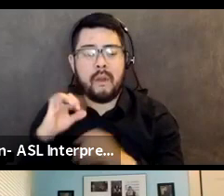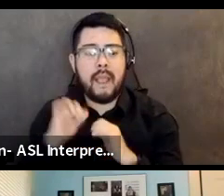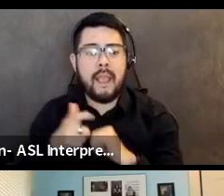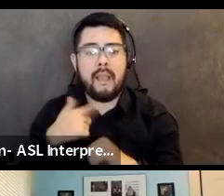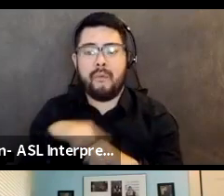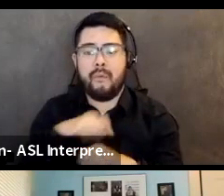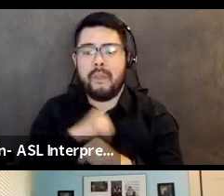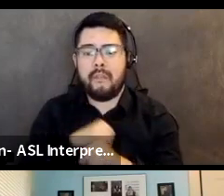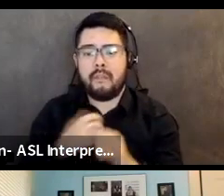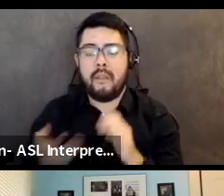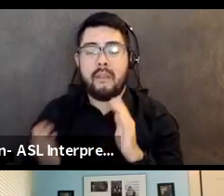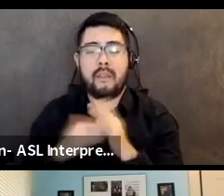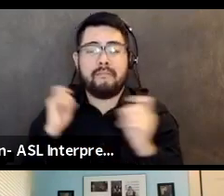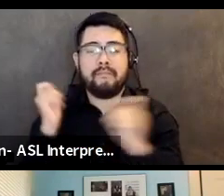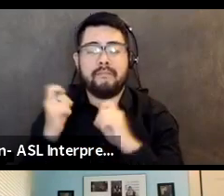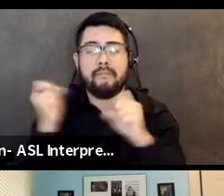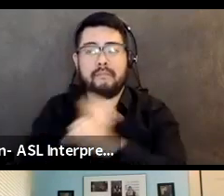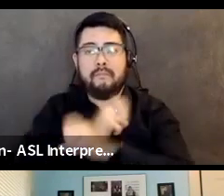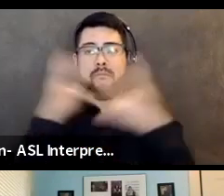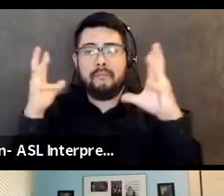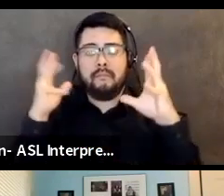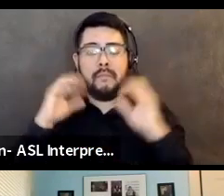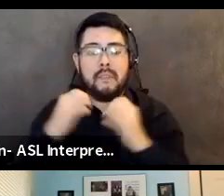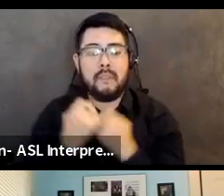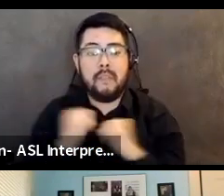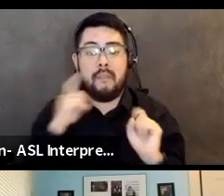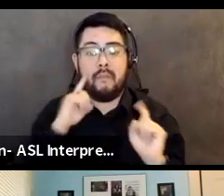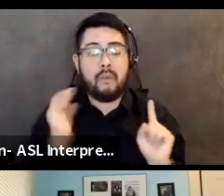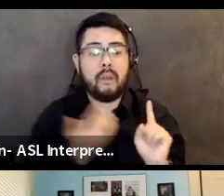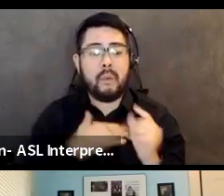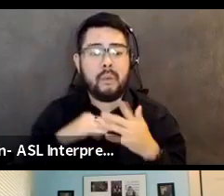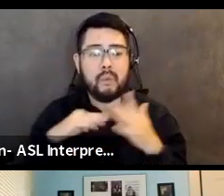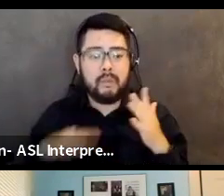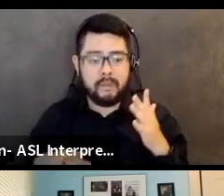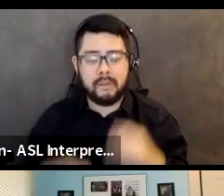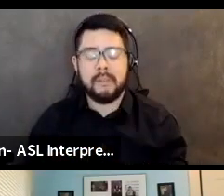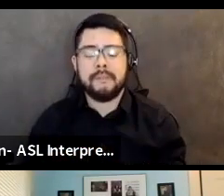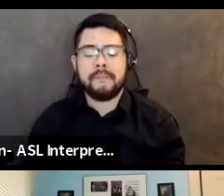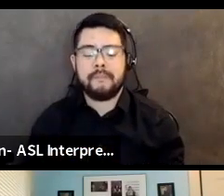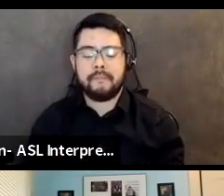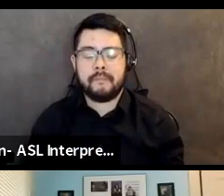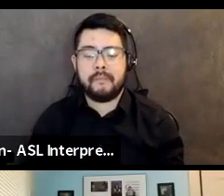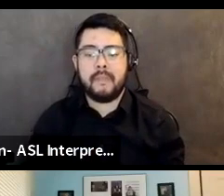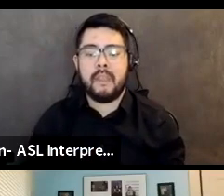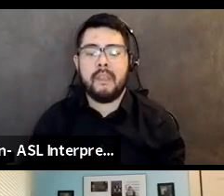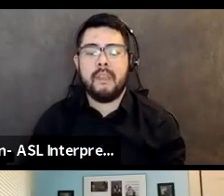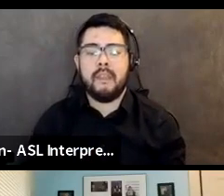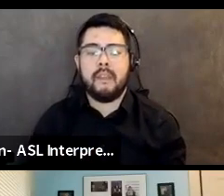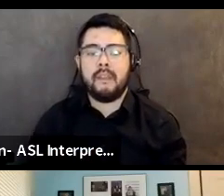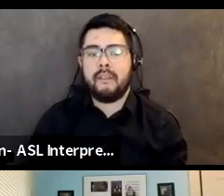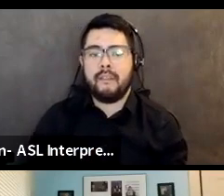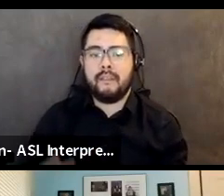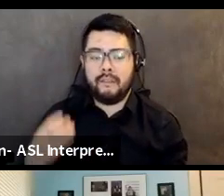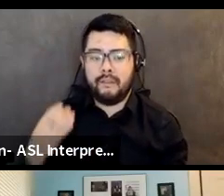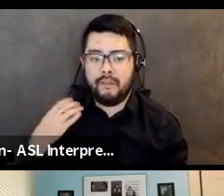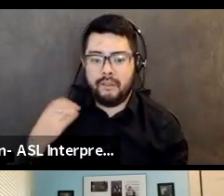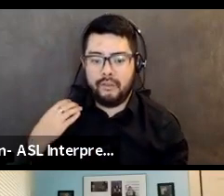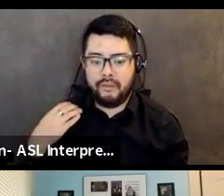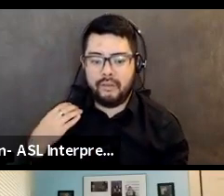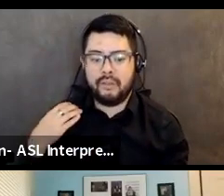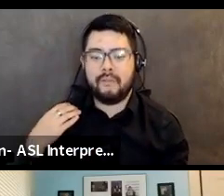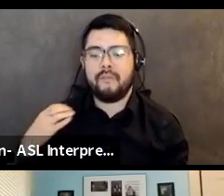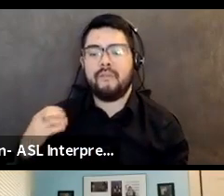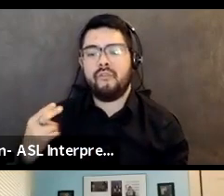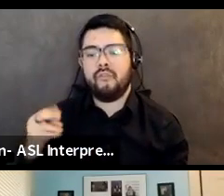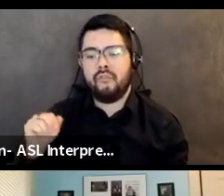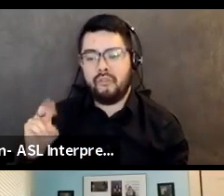reimagine safety for our students and you know as chief chao has shared as we've seen in